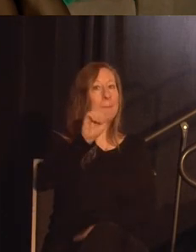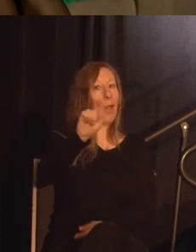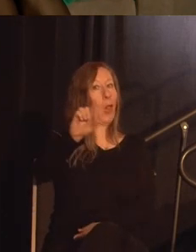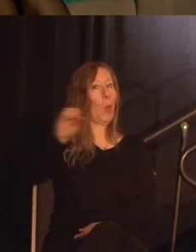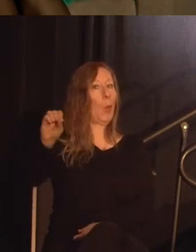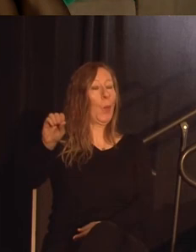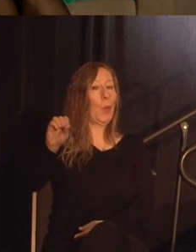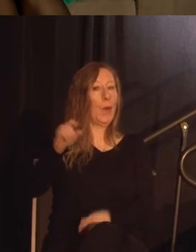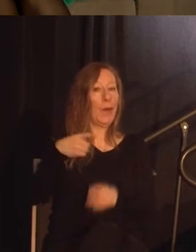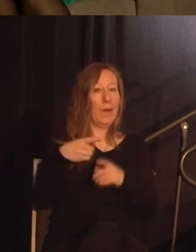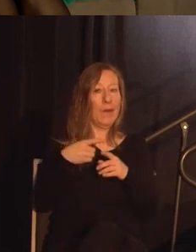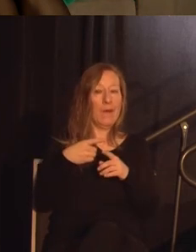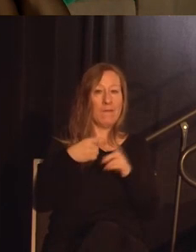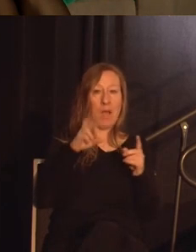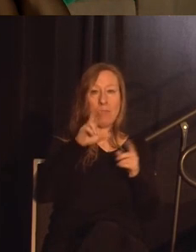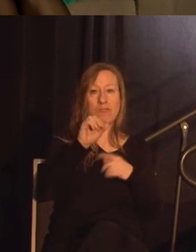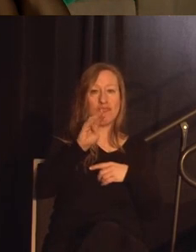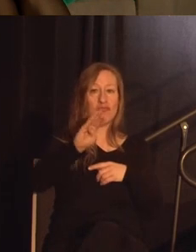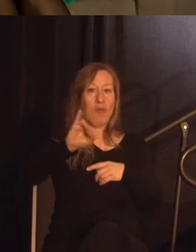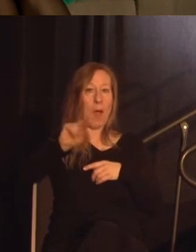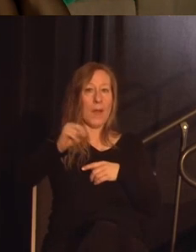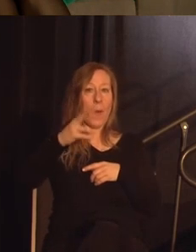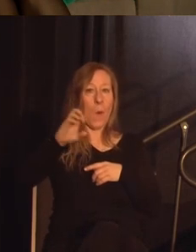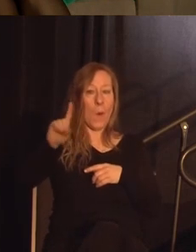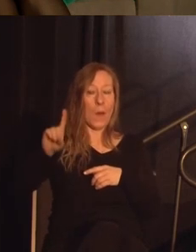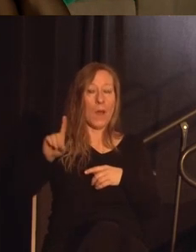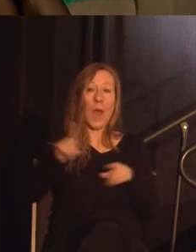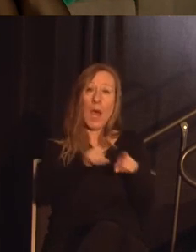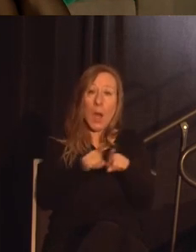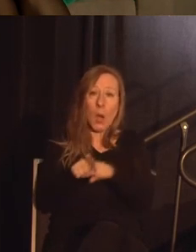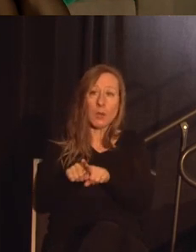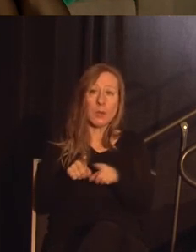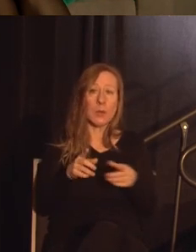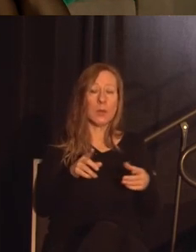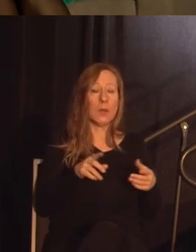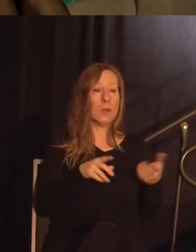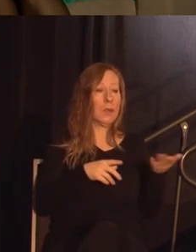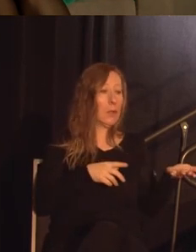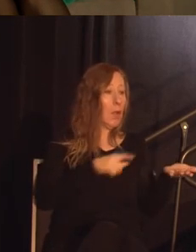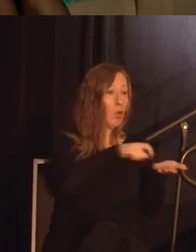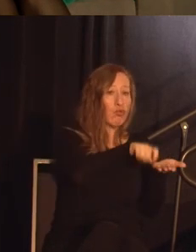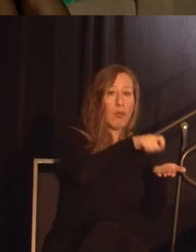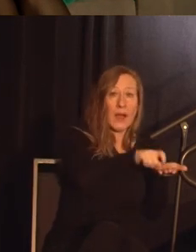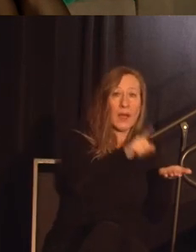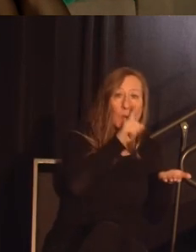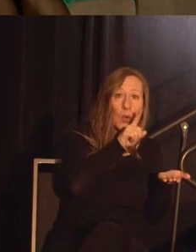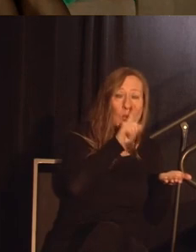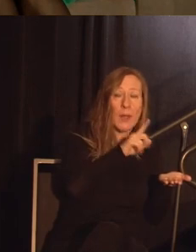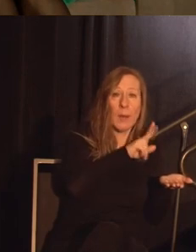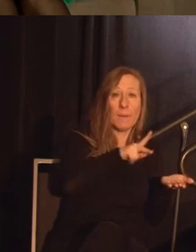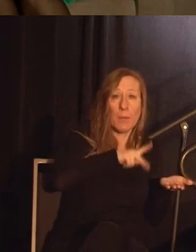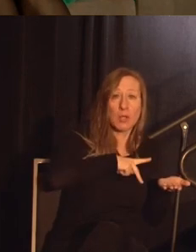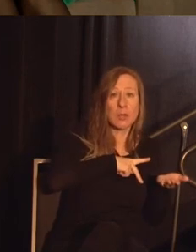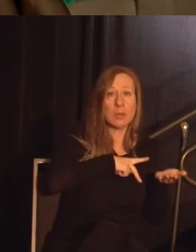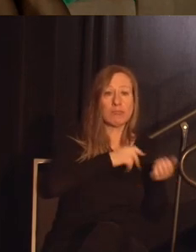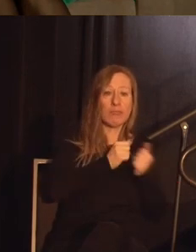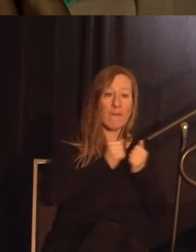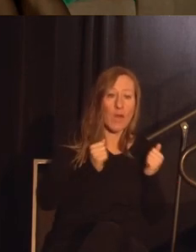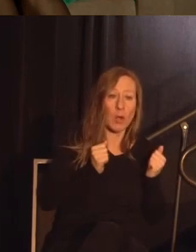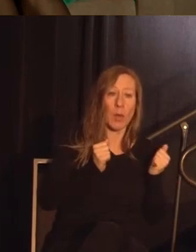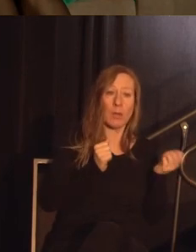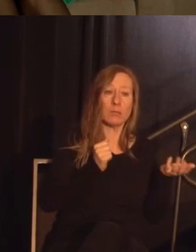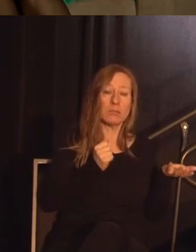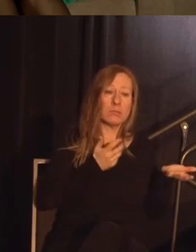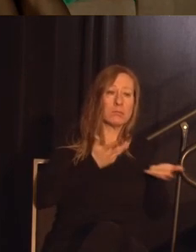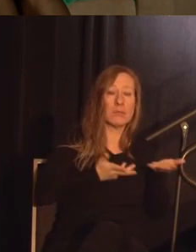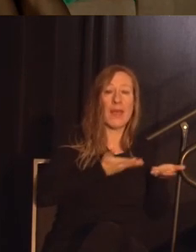from Robin Hood, and also, you know, writing really, really personal, vulnerable things that I think